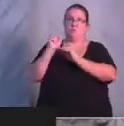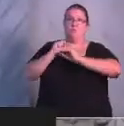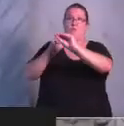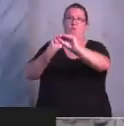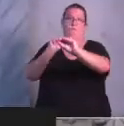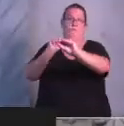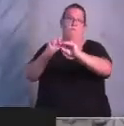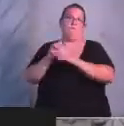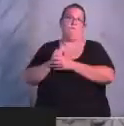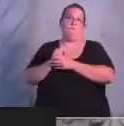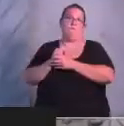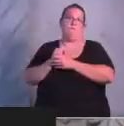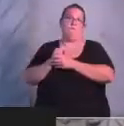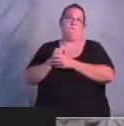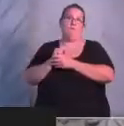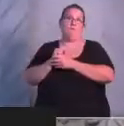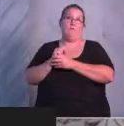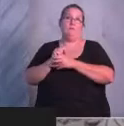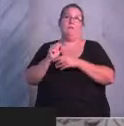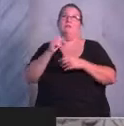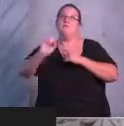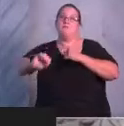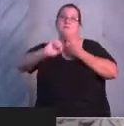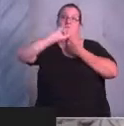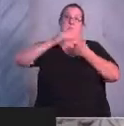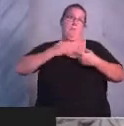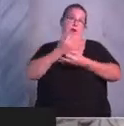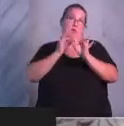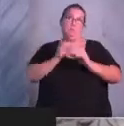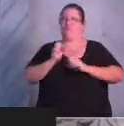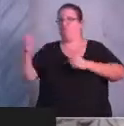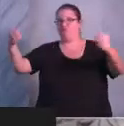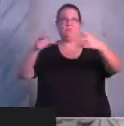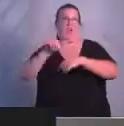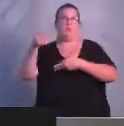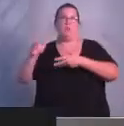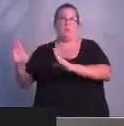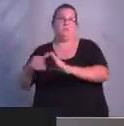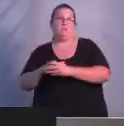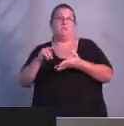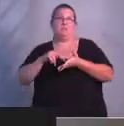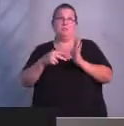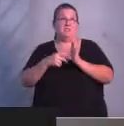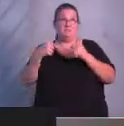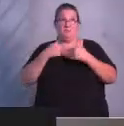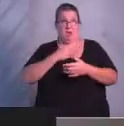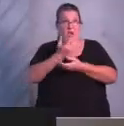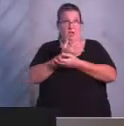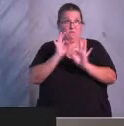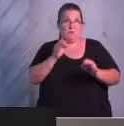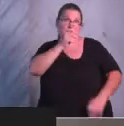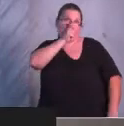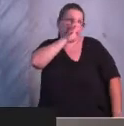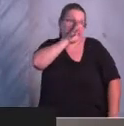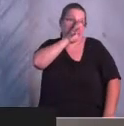than in the extremity of your chin. And what that means is that I have the freedom to say things, but when